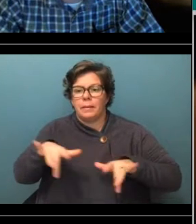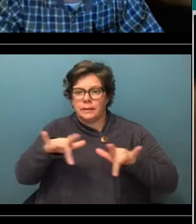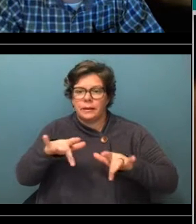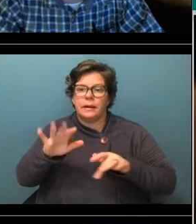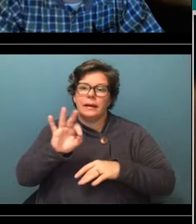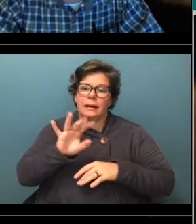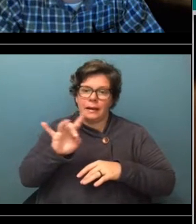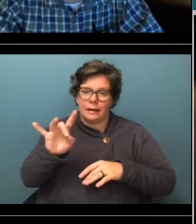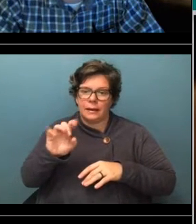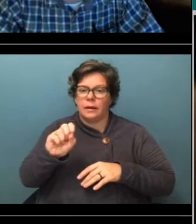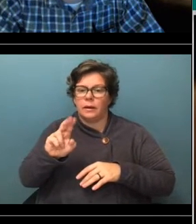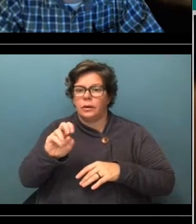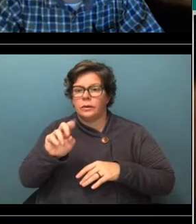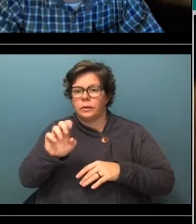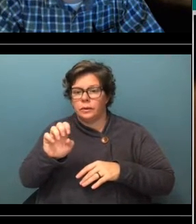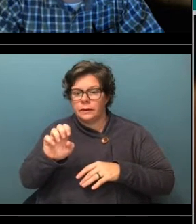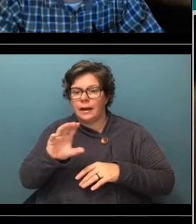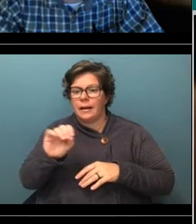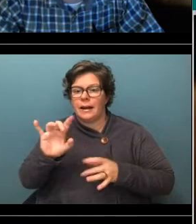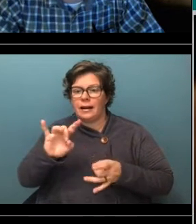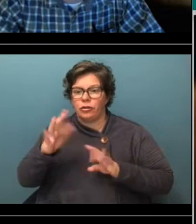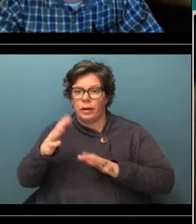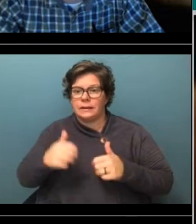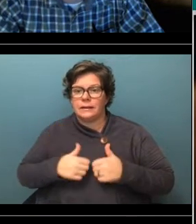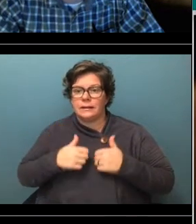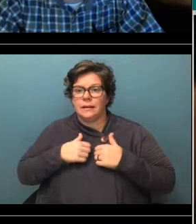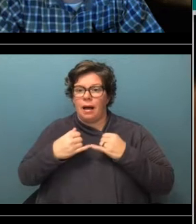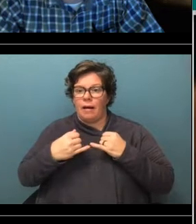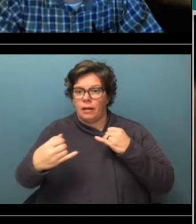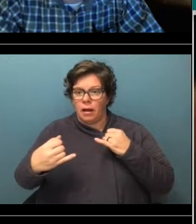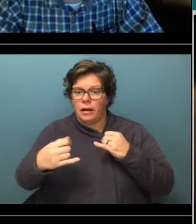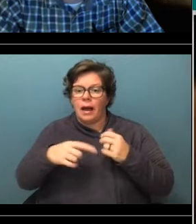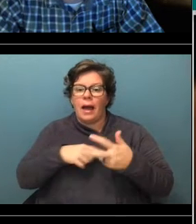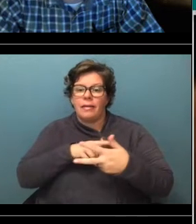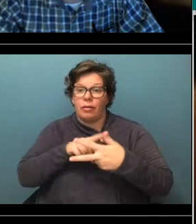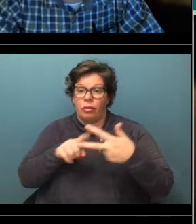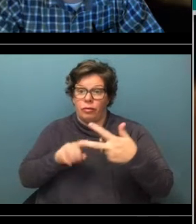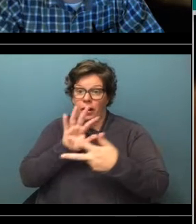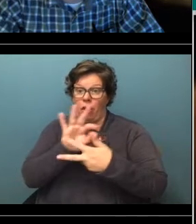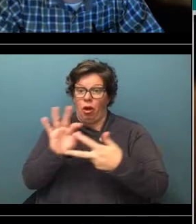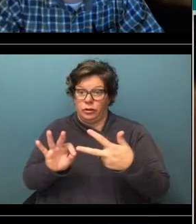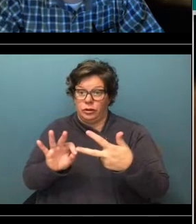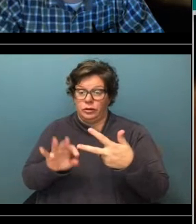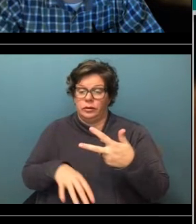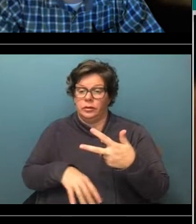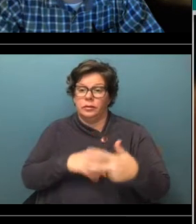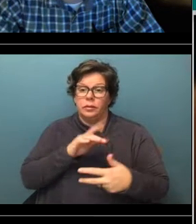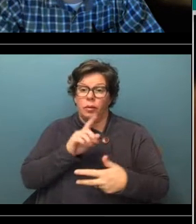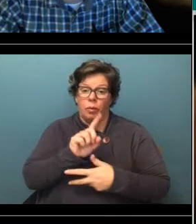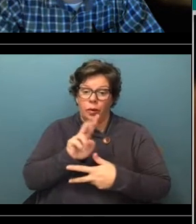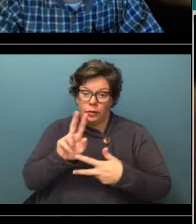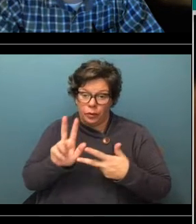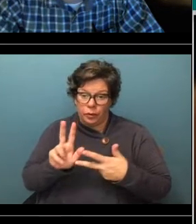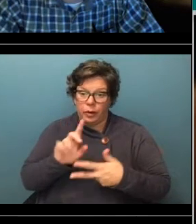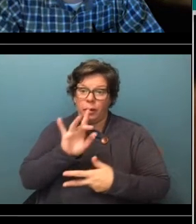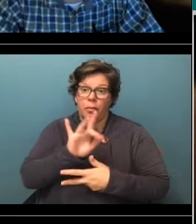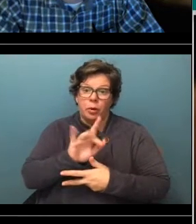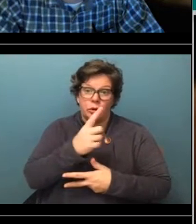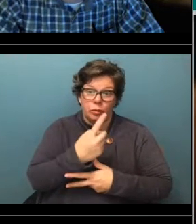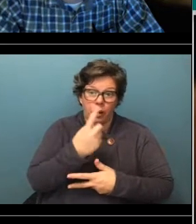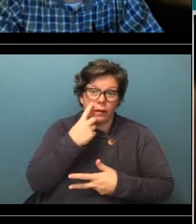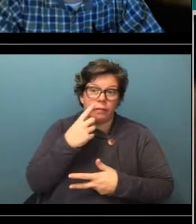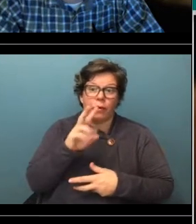988 Suicide and Crisis Lifeline, and then the person is given 3 options. One option is to press 1 for